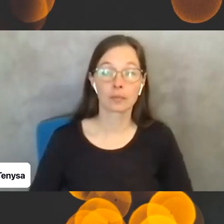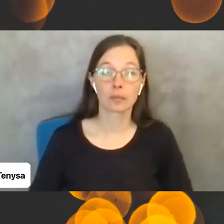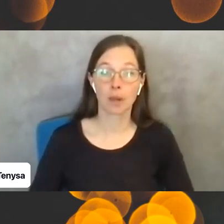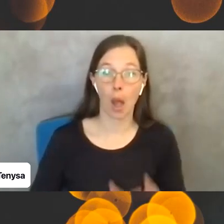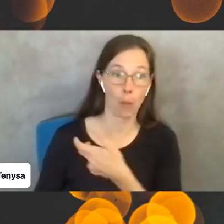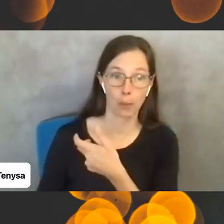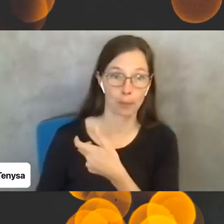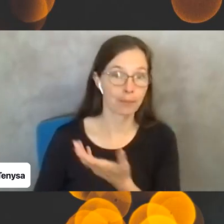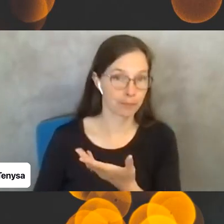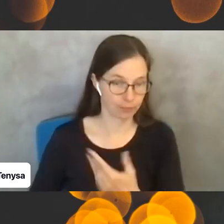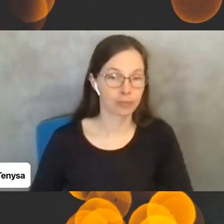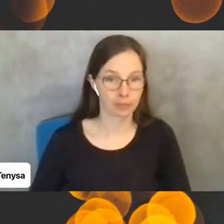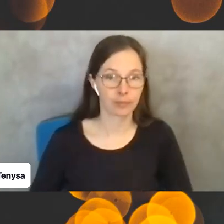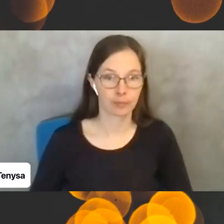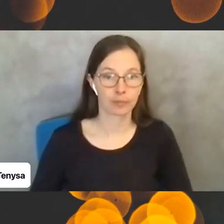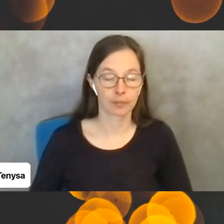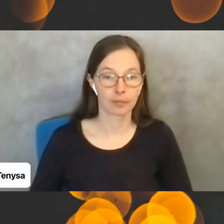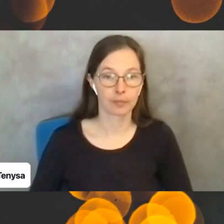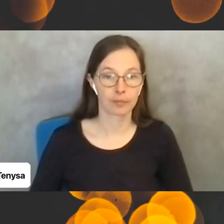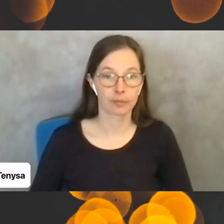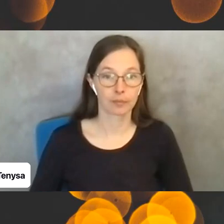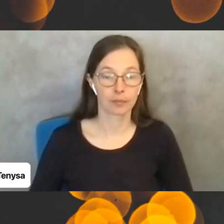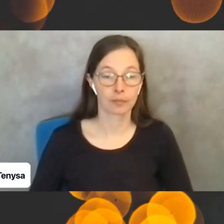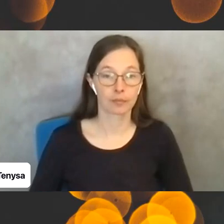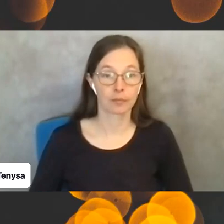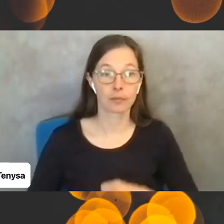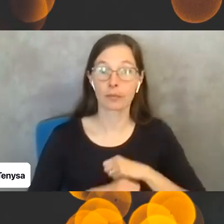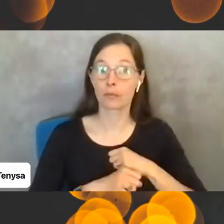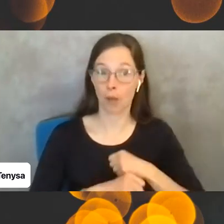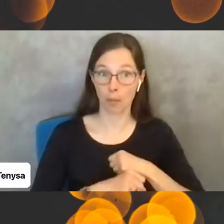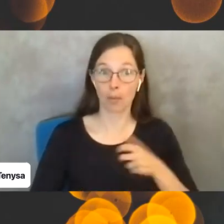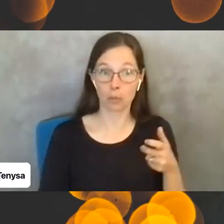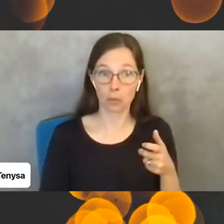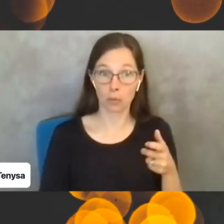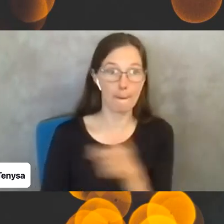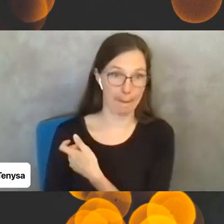there. We got to the on guard, parry number 4, pam.